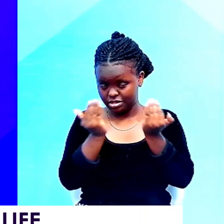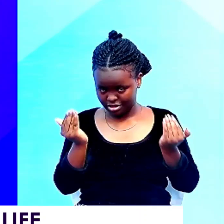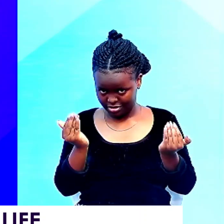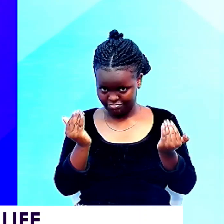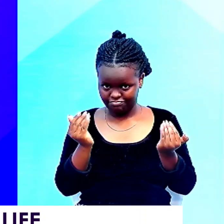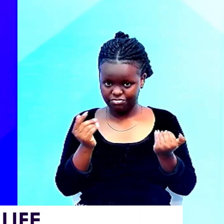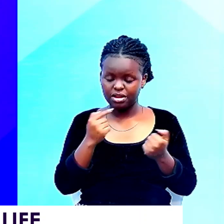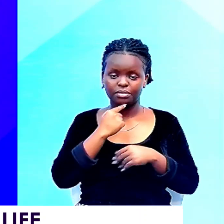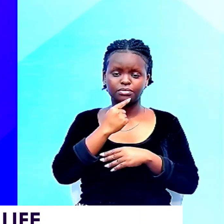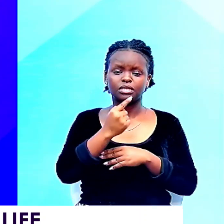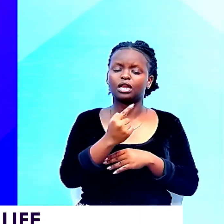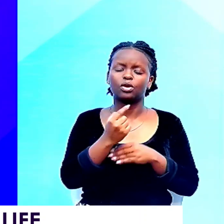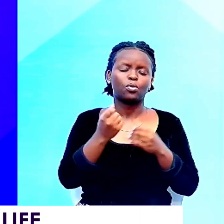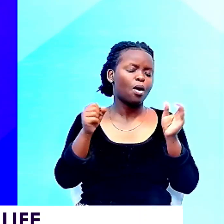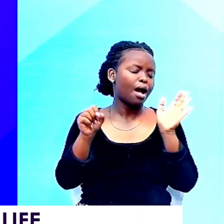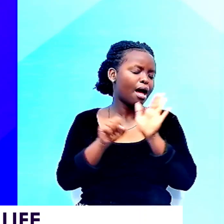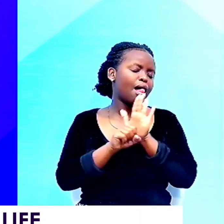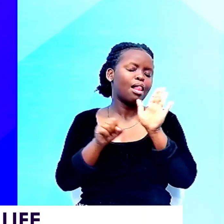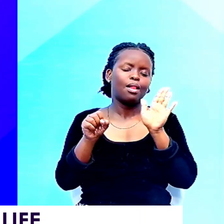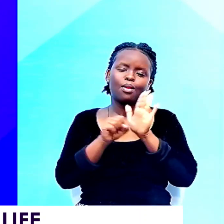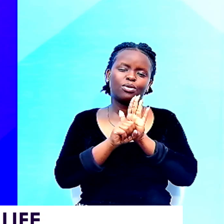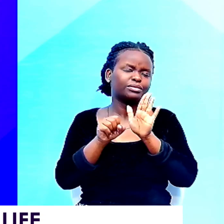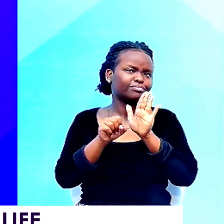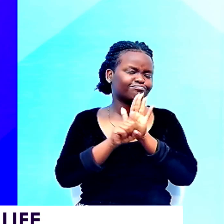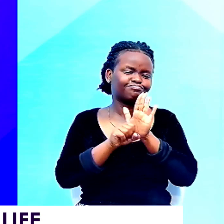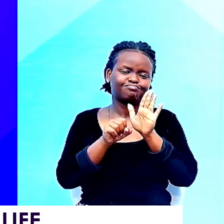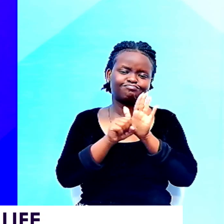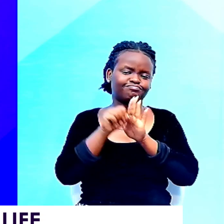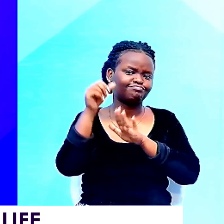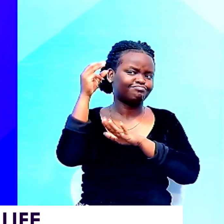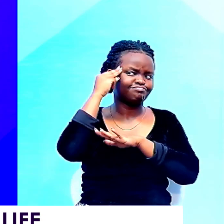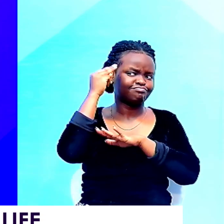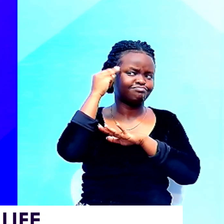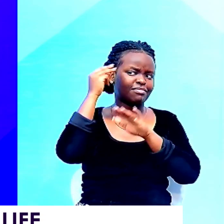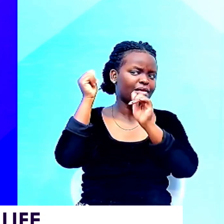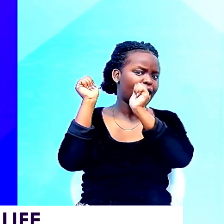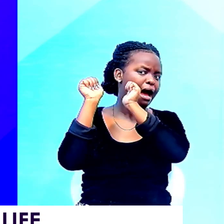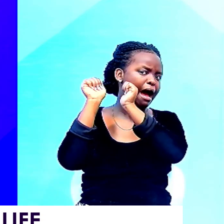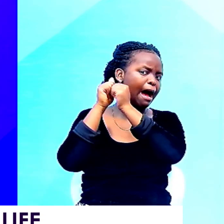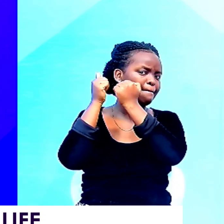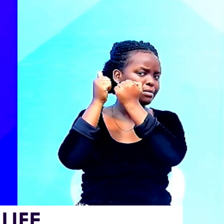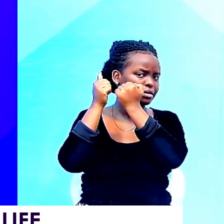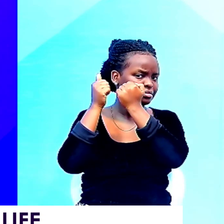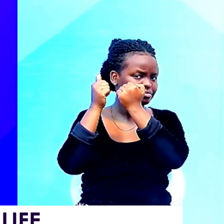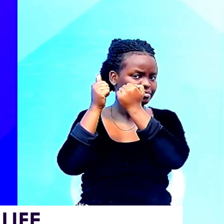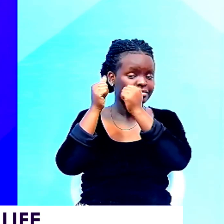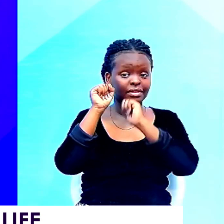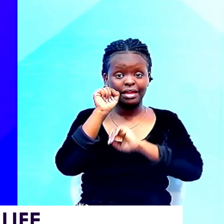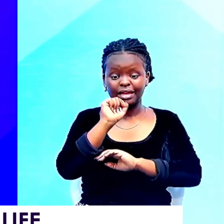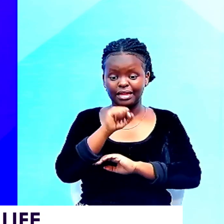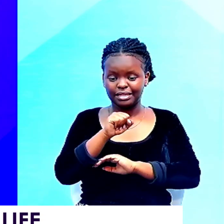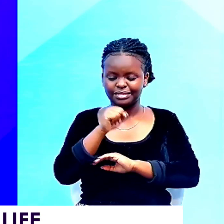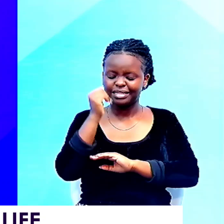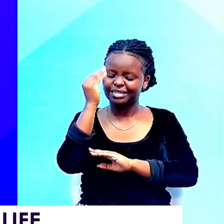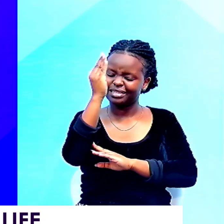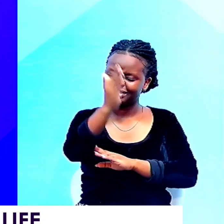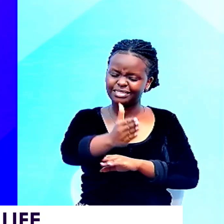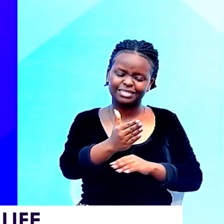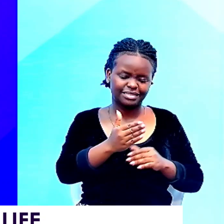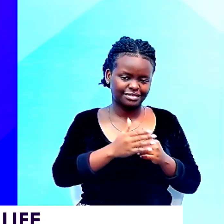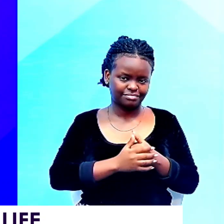I'm telling you, so much is going into the minds of the children. Right. And just to go straight into the